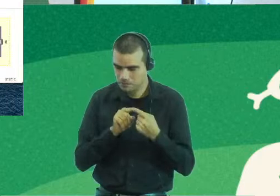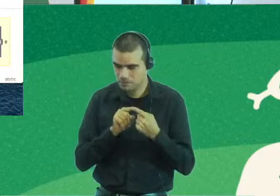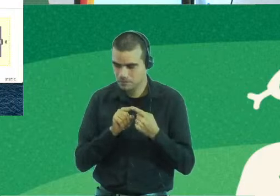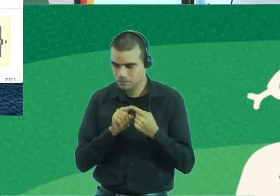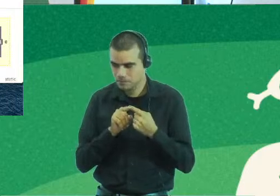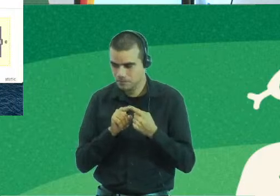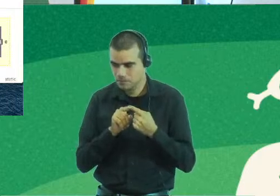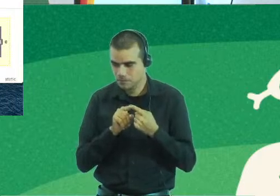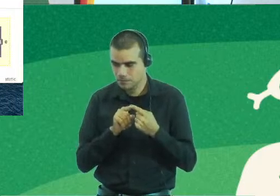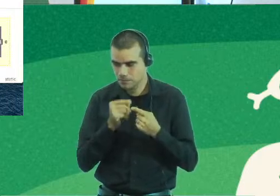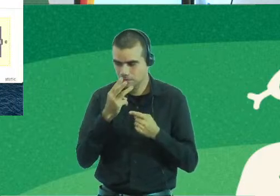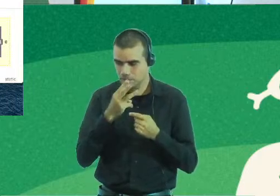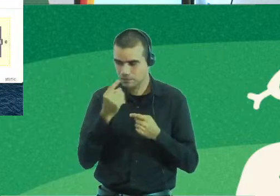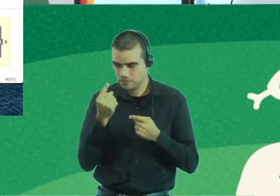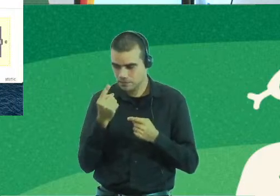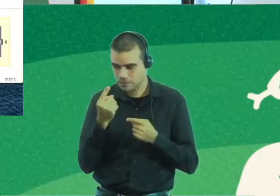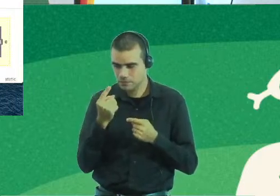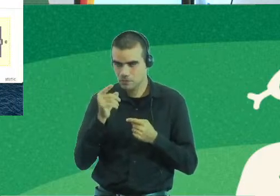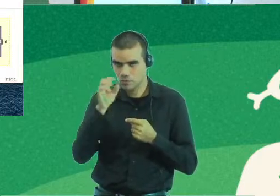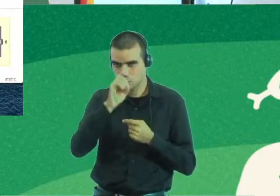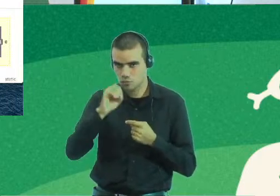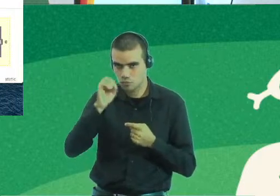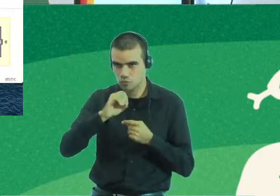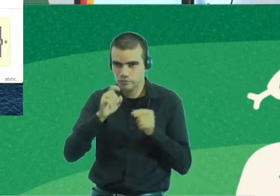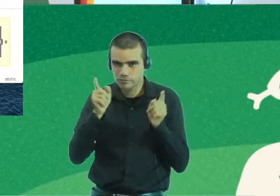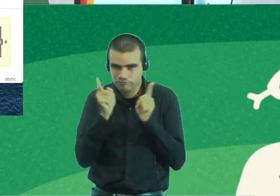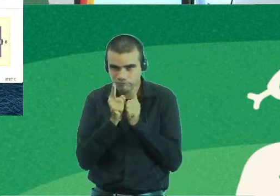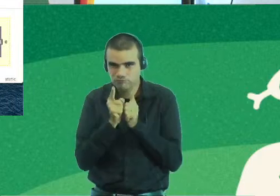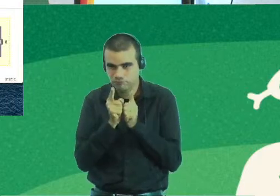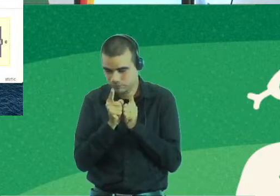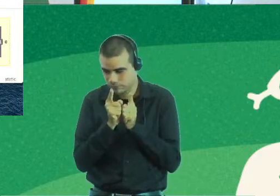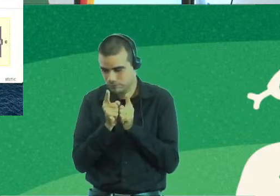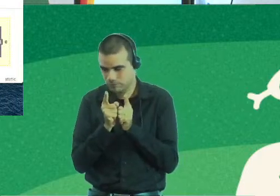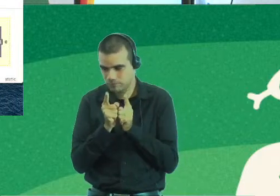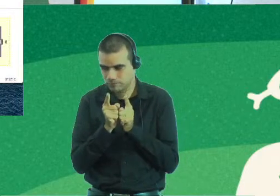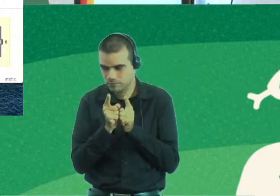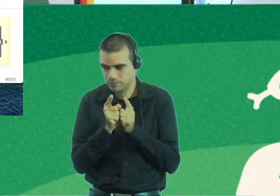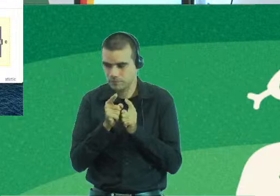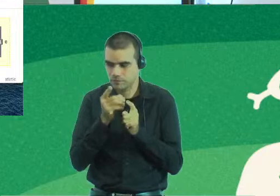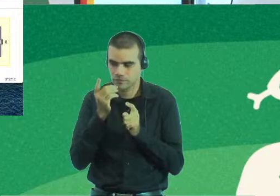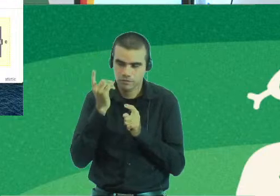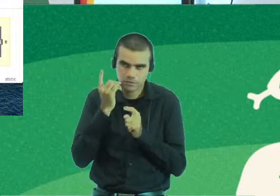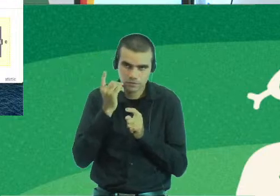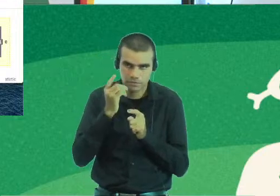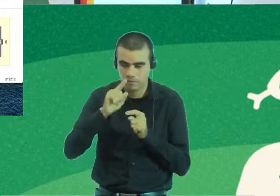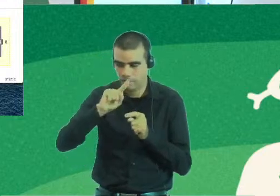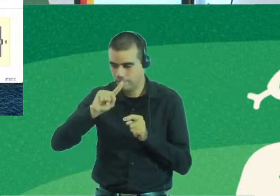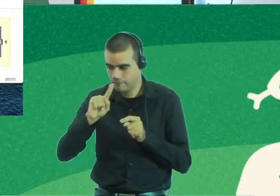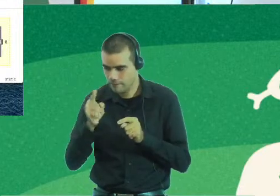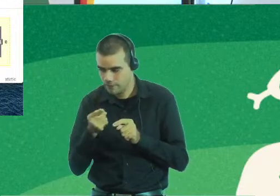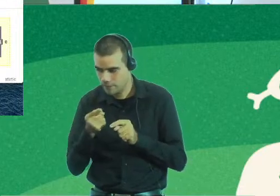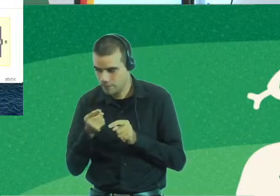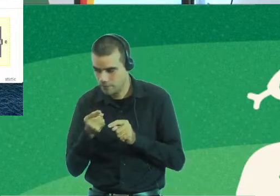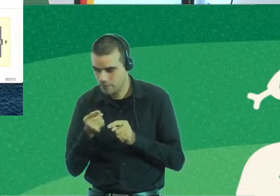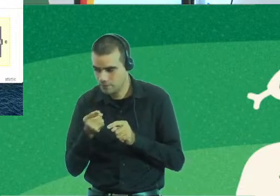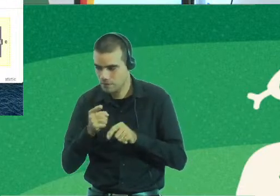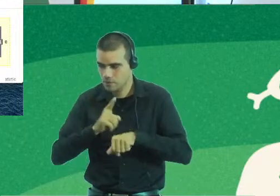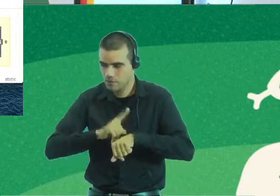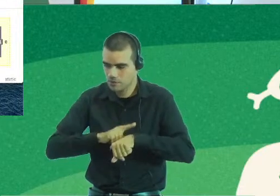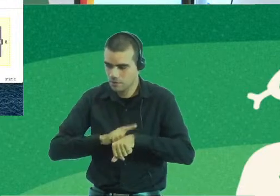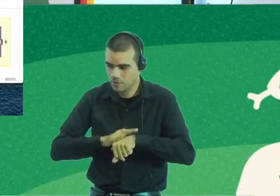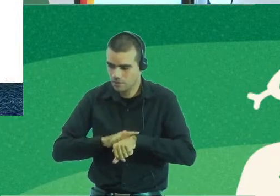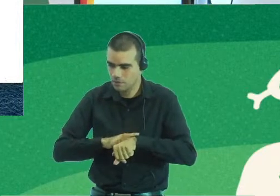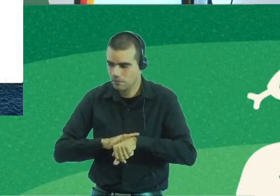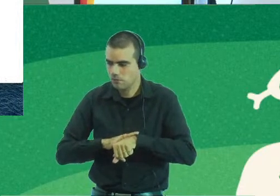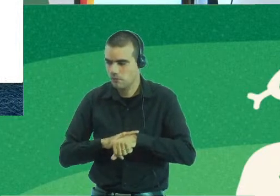like abbreviated month, the date, a comma, and then the time with the AM and